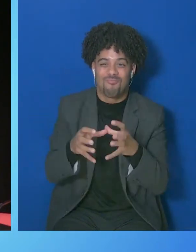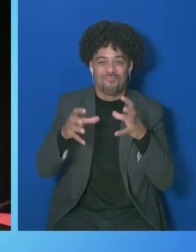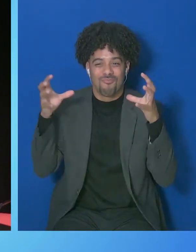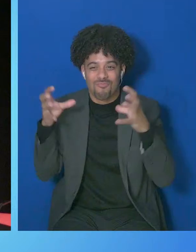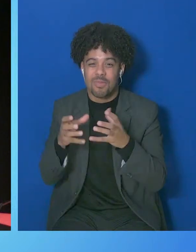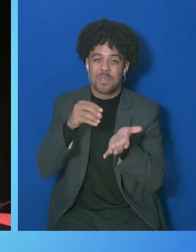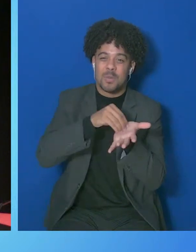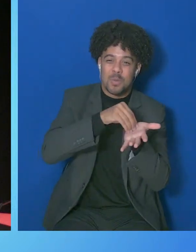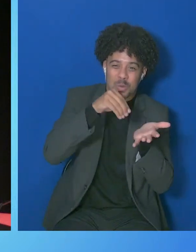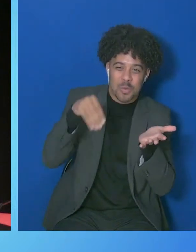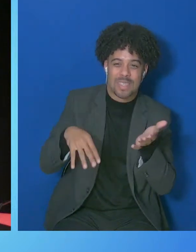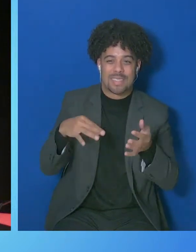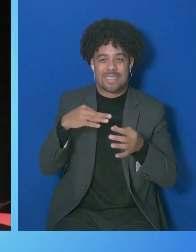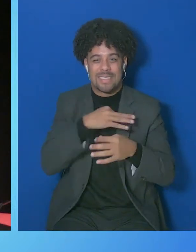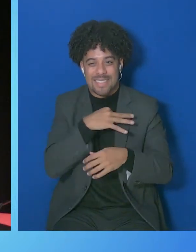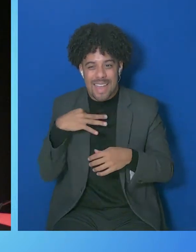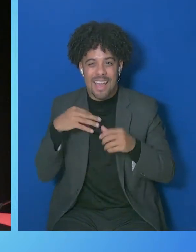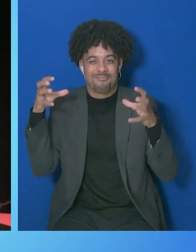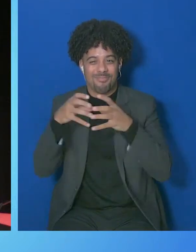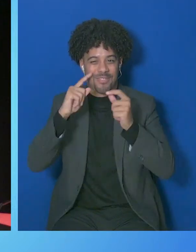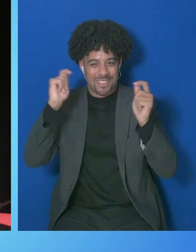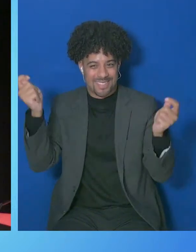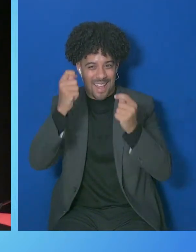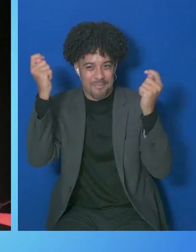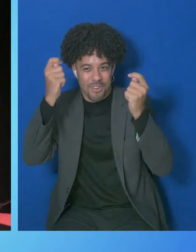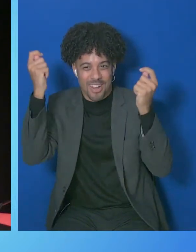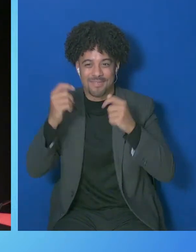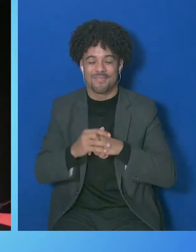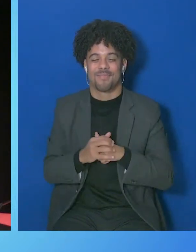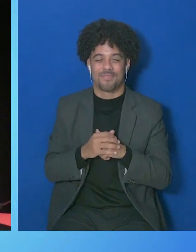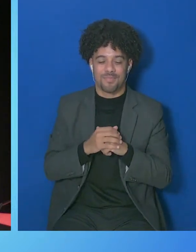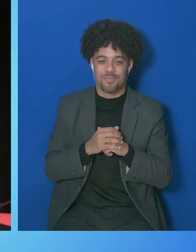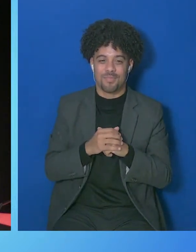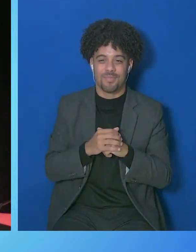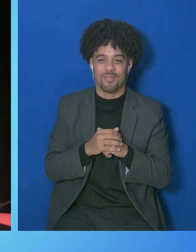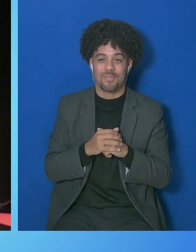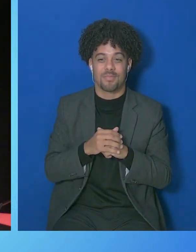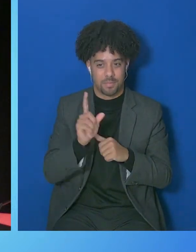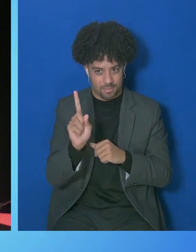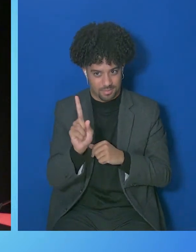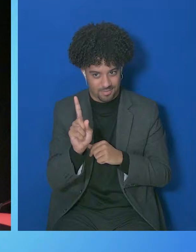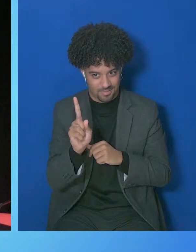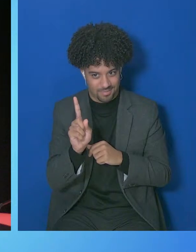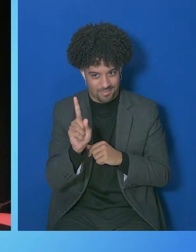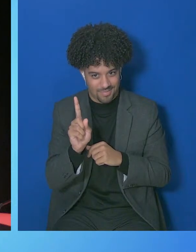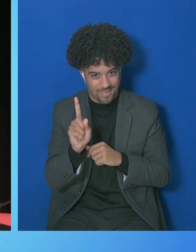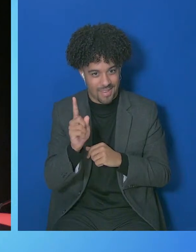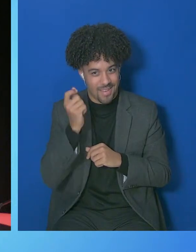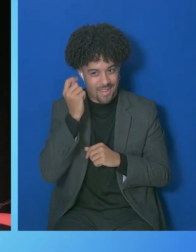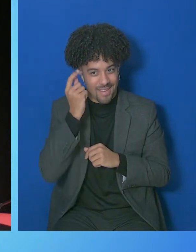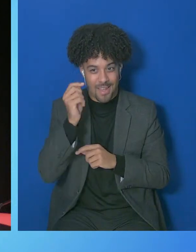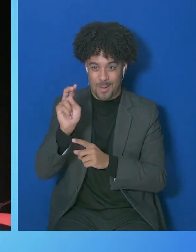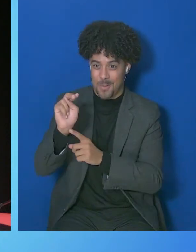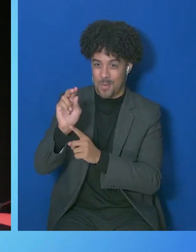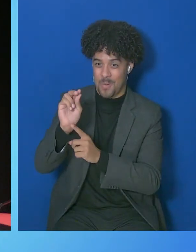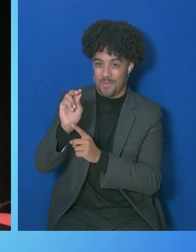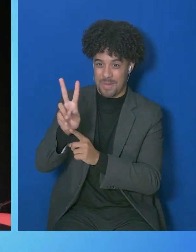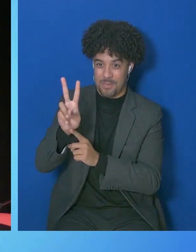This is also the time of the year where we start to cram in everything we said we'd have accomplished within that first half of the school